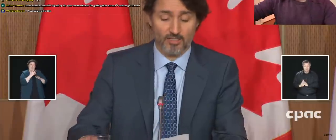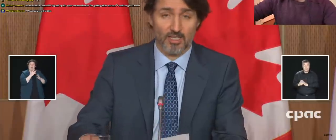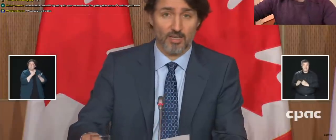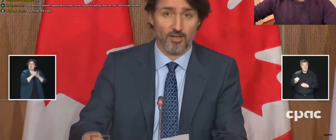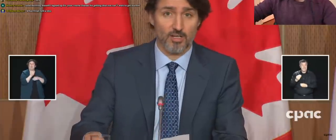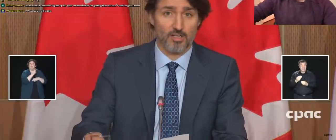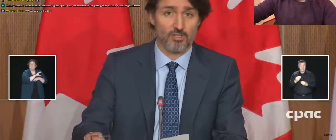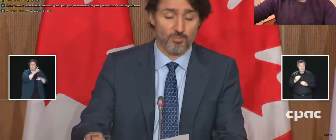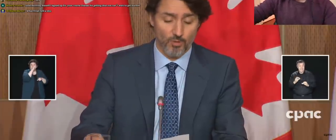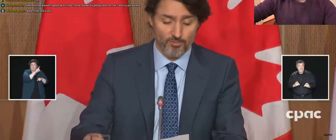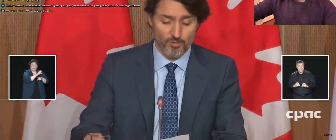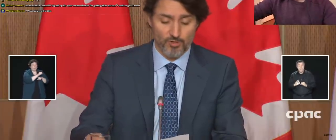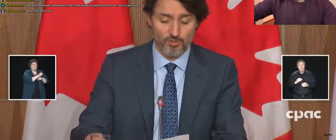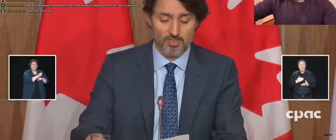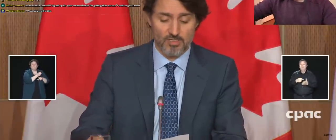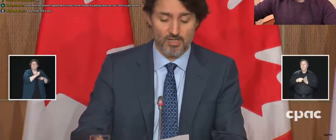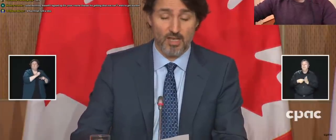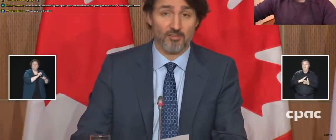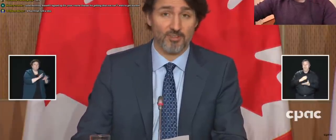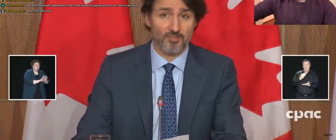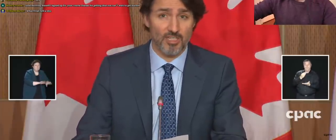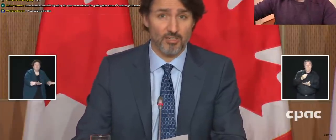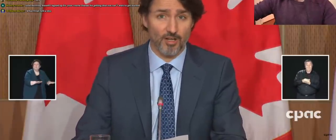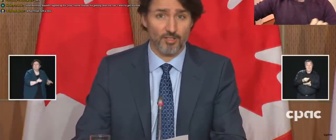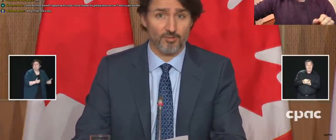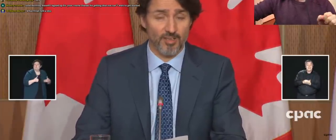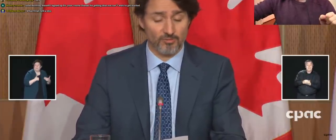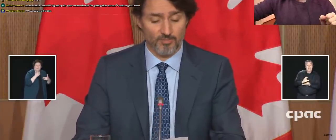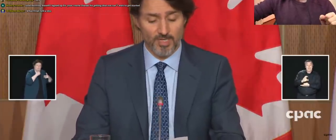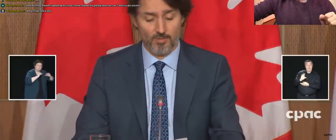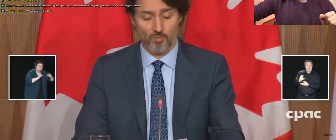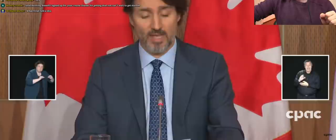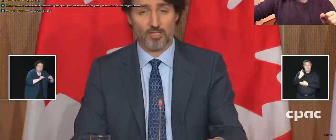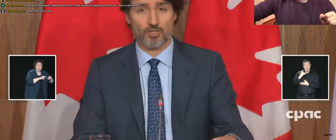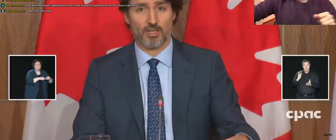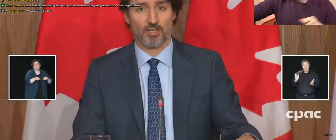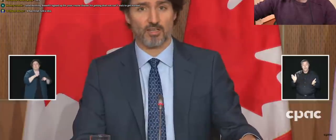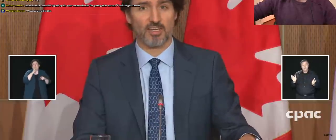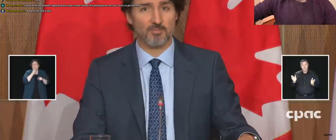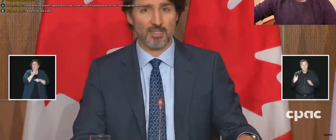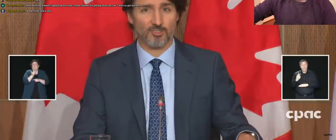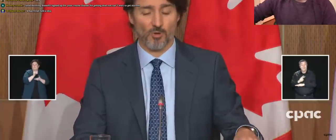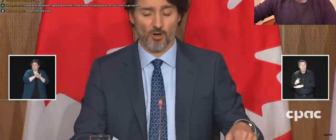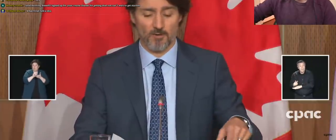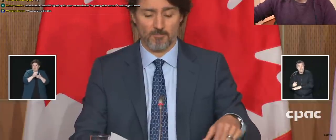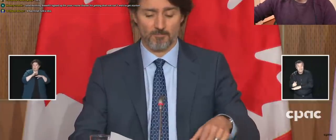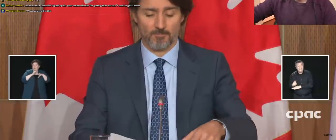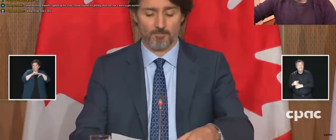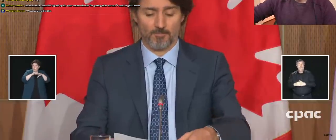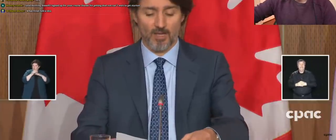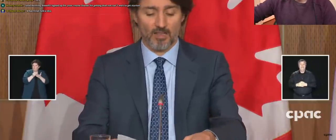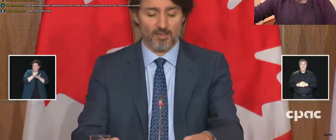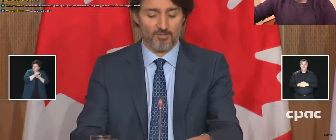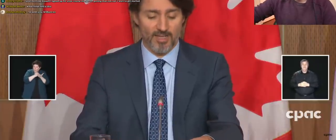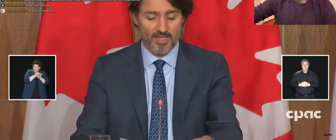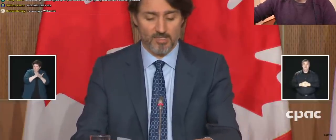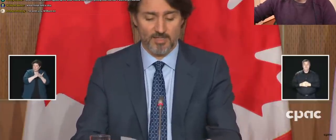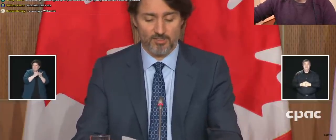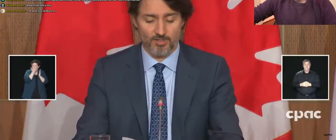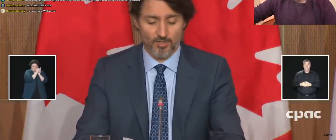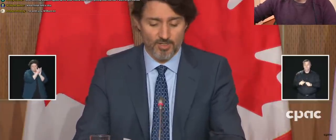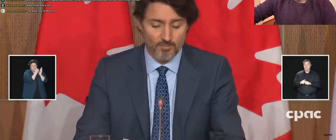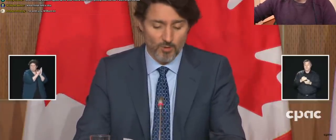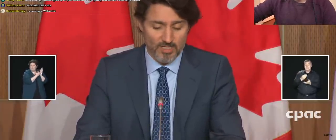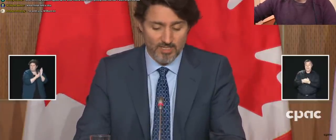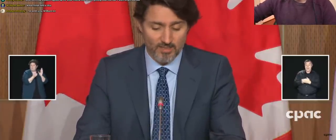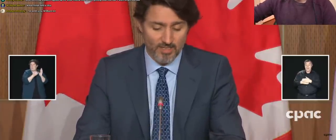and childcare, support for students, a $15 federal minimum wage, and much more. I'll let the finance